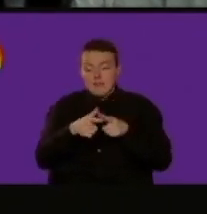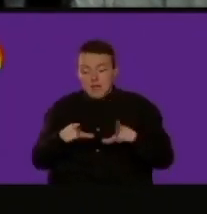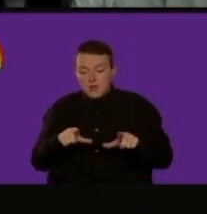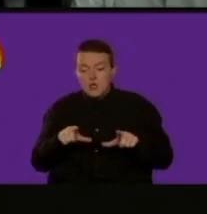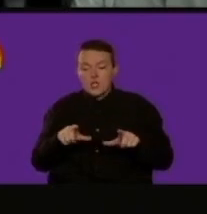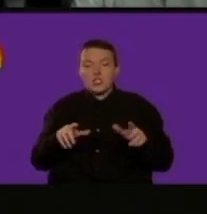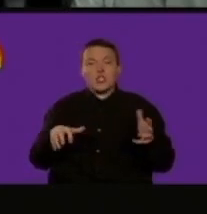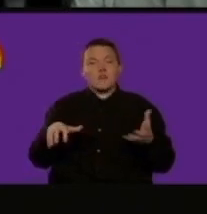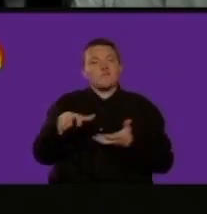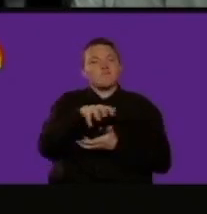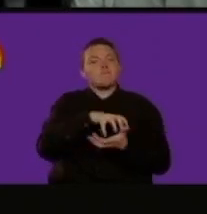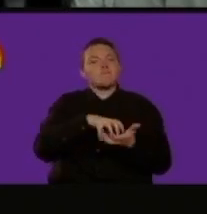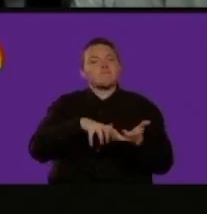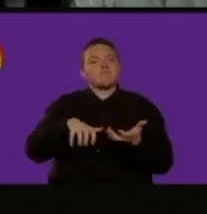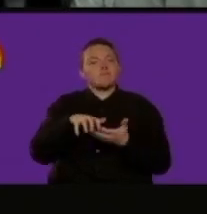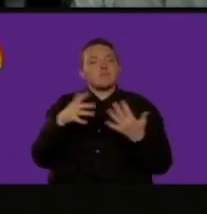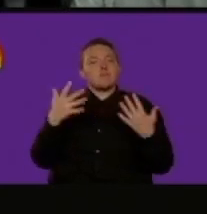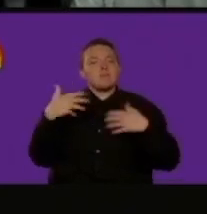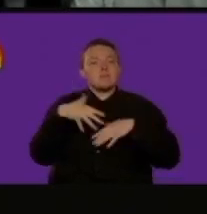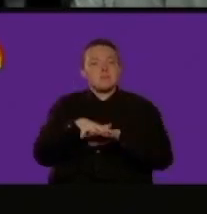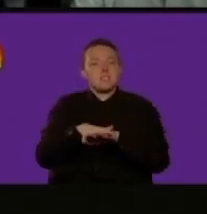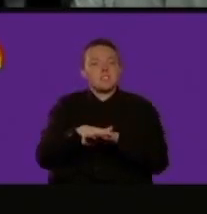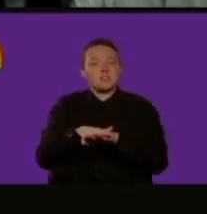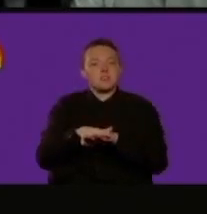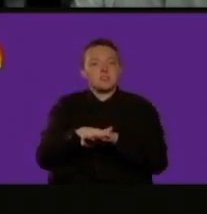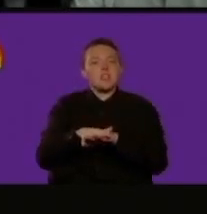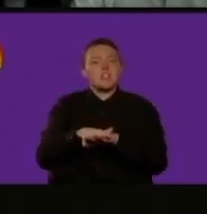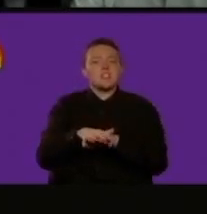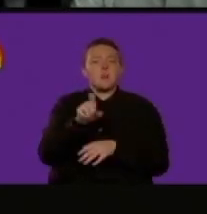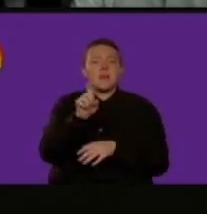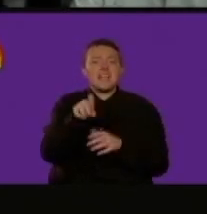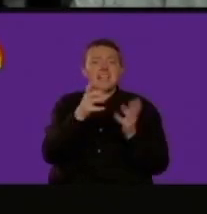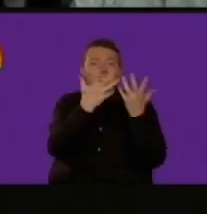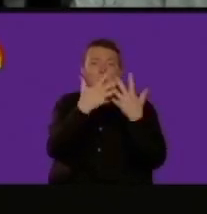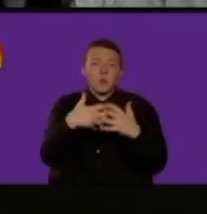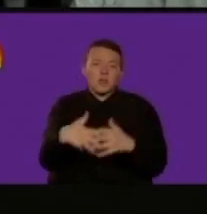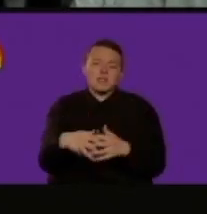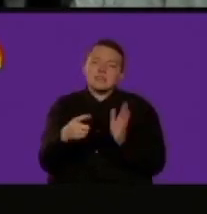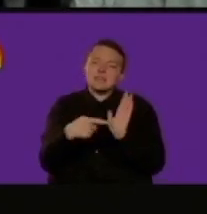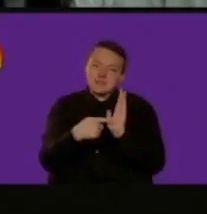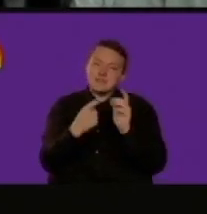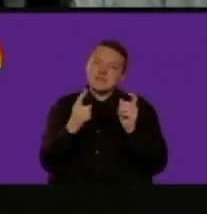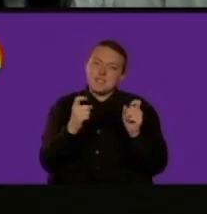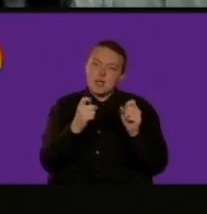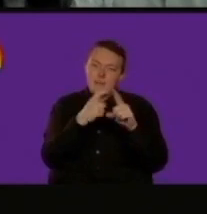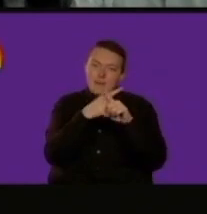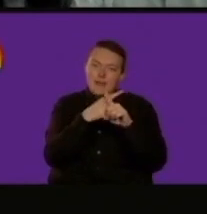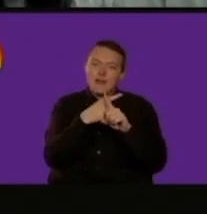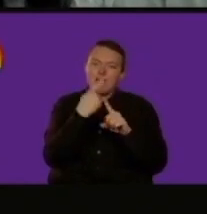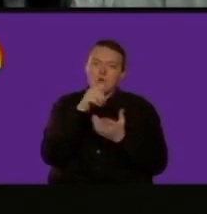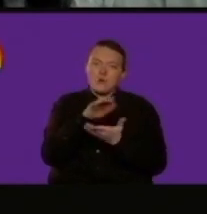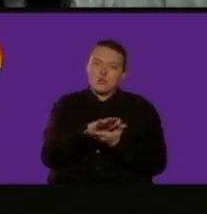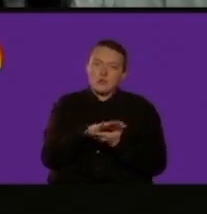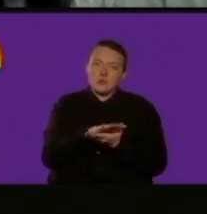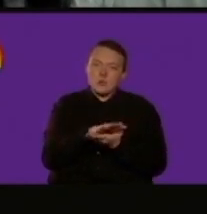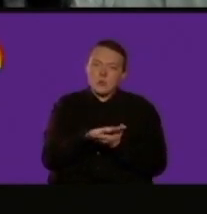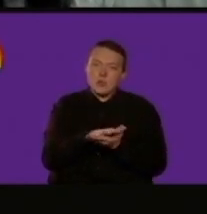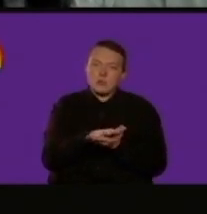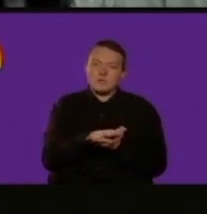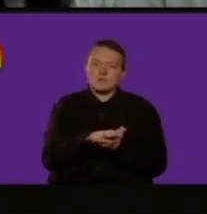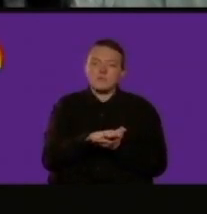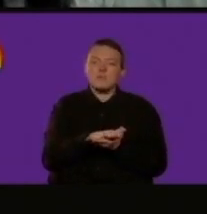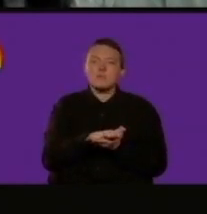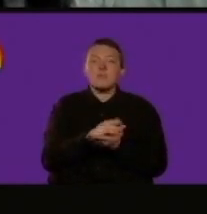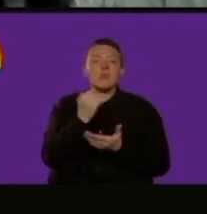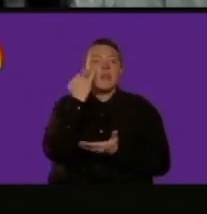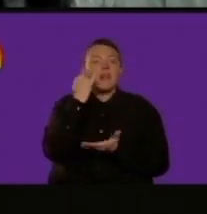we have to give them time, and this is a change from the top. I would like to finish with the 5 minutes we have